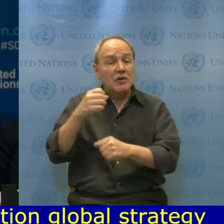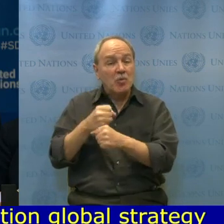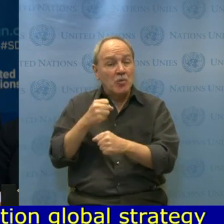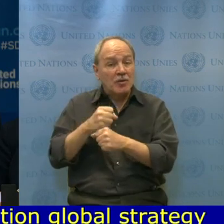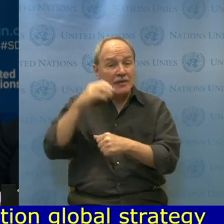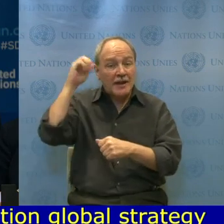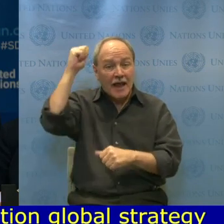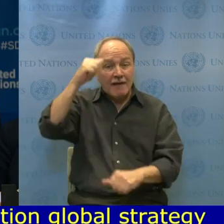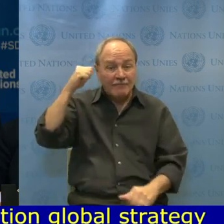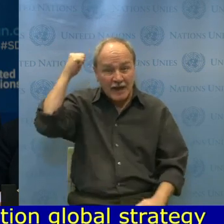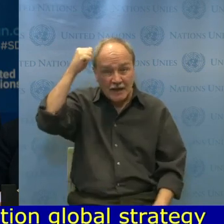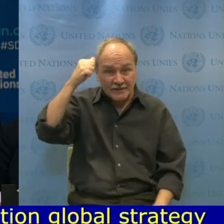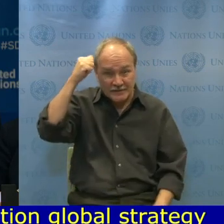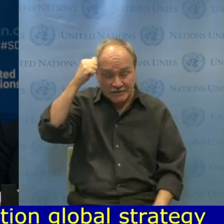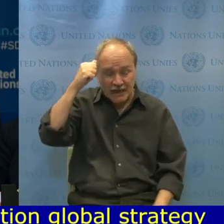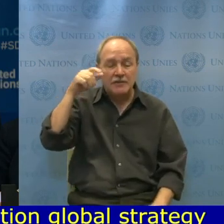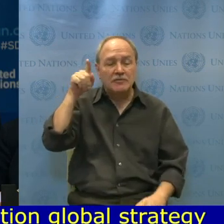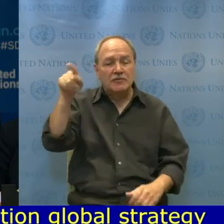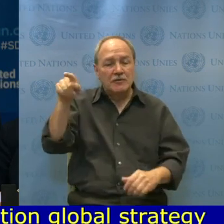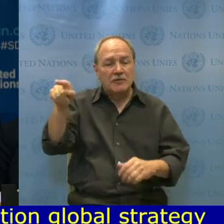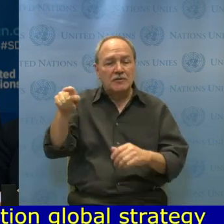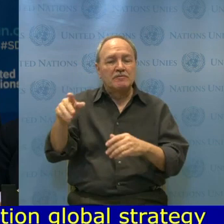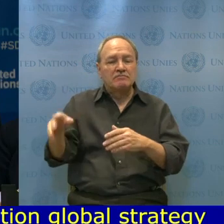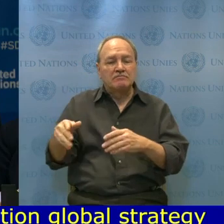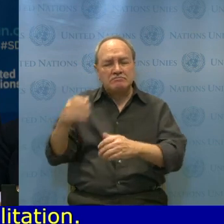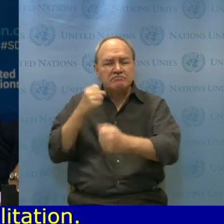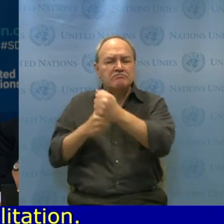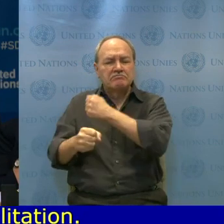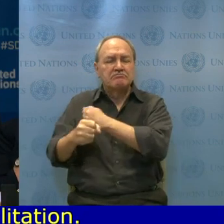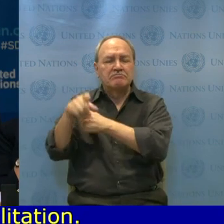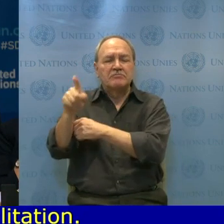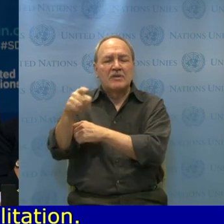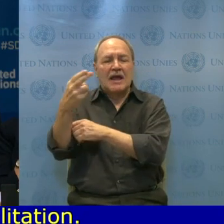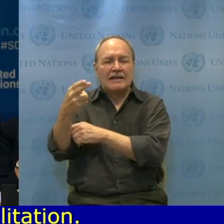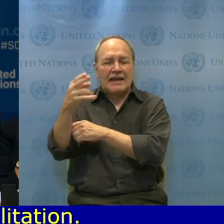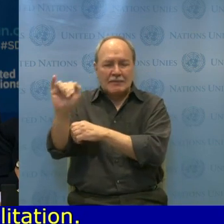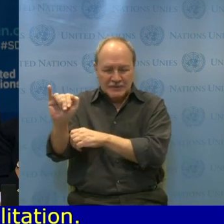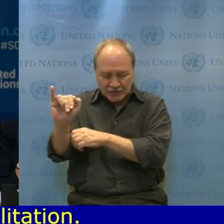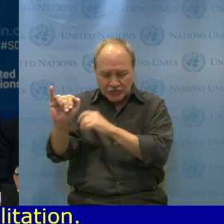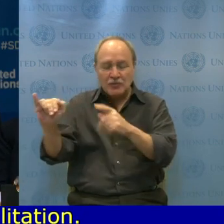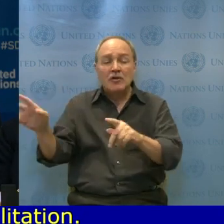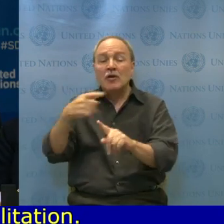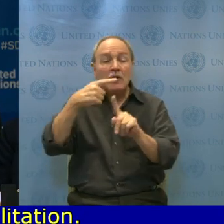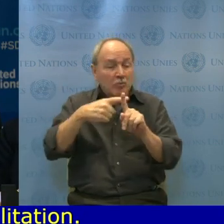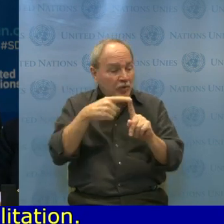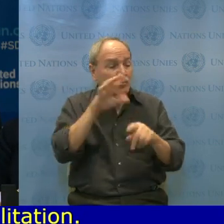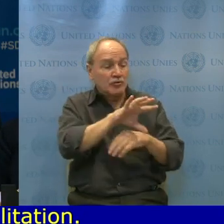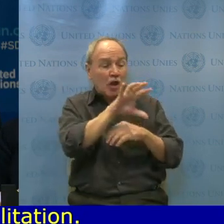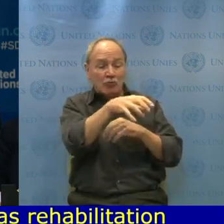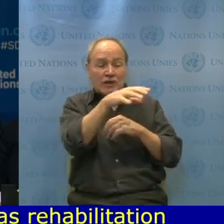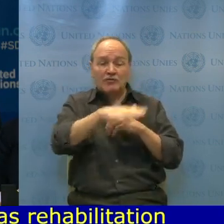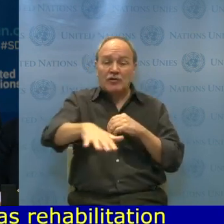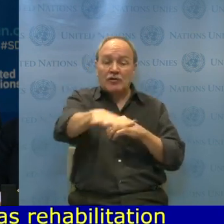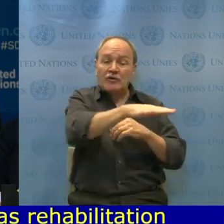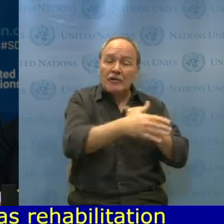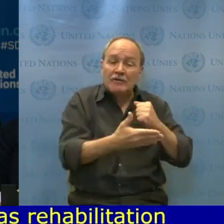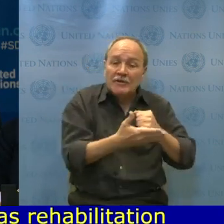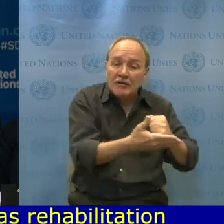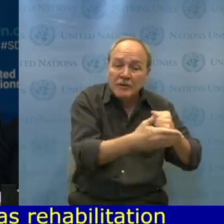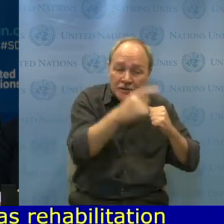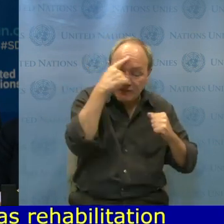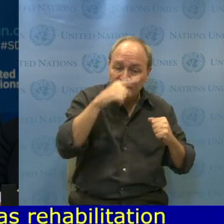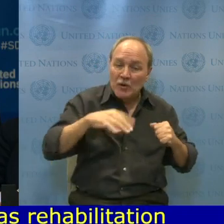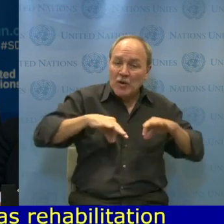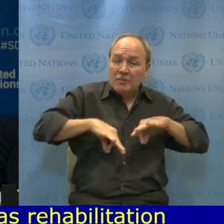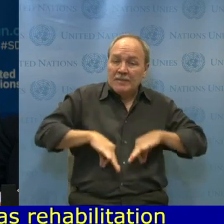advisor for Handicap International. He has also worked as regional therapist for the Ministry of Health and Social Services